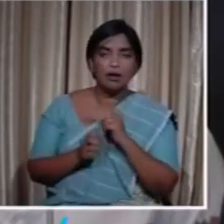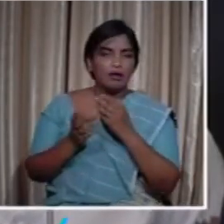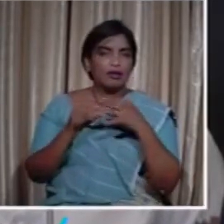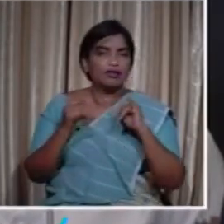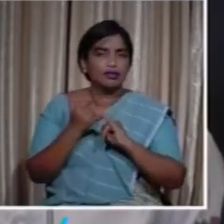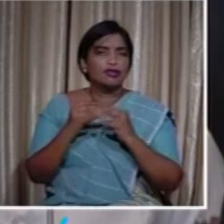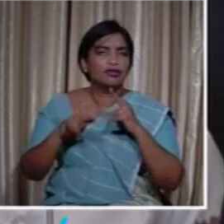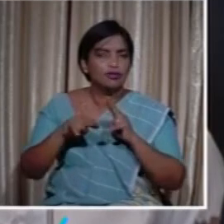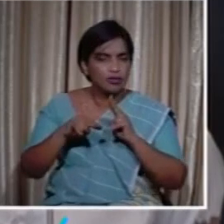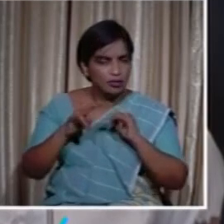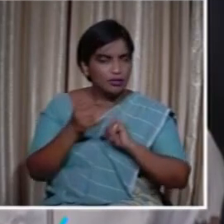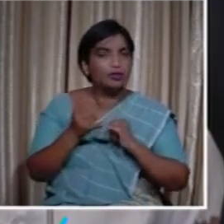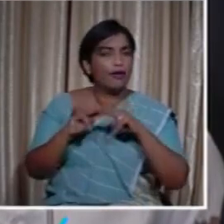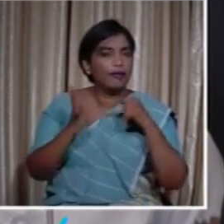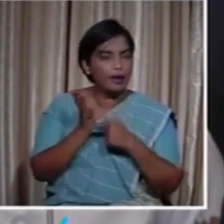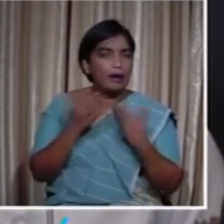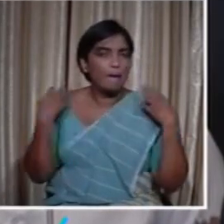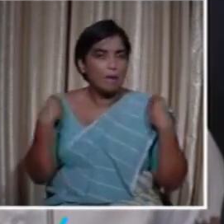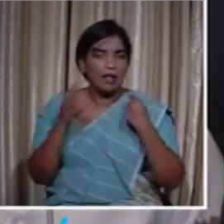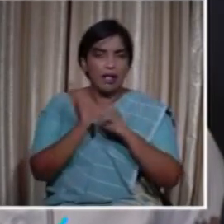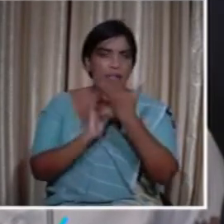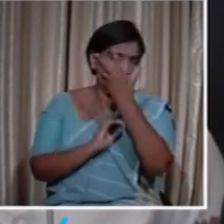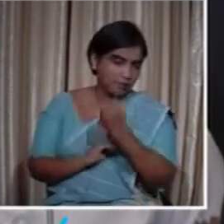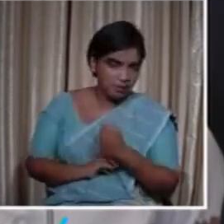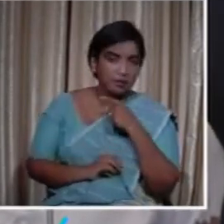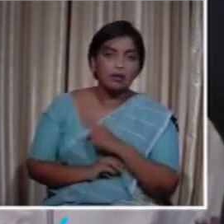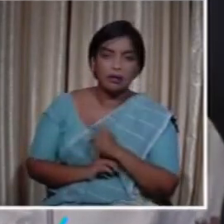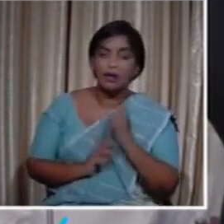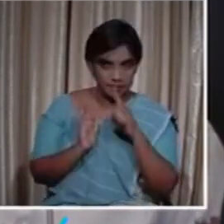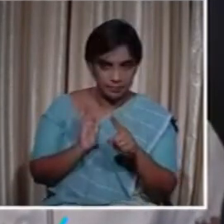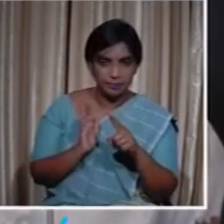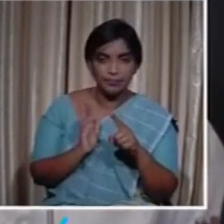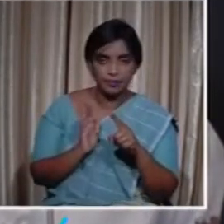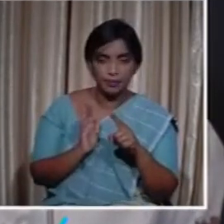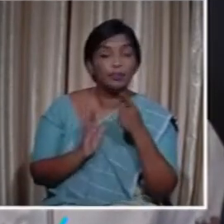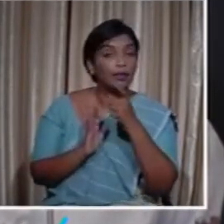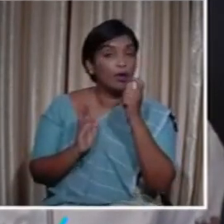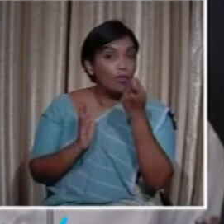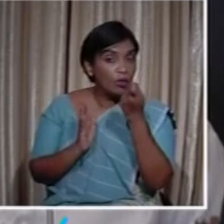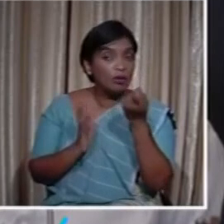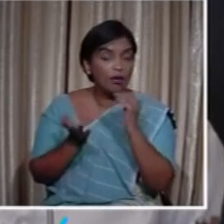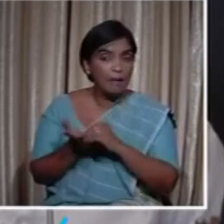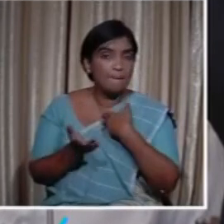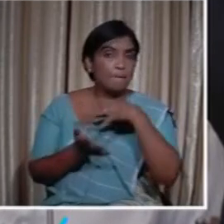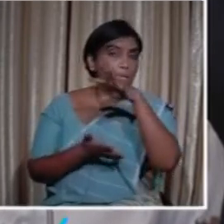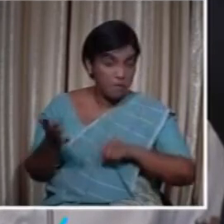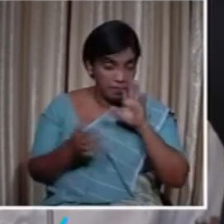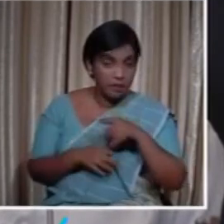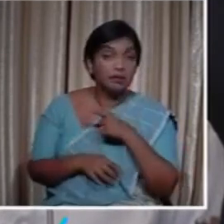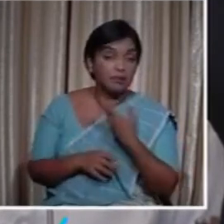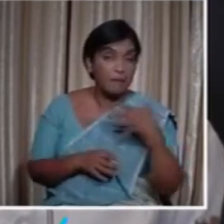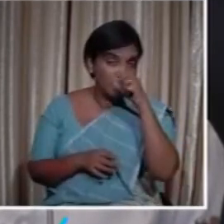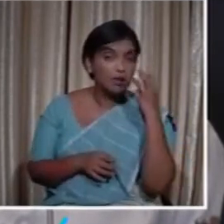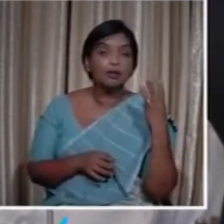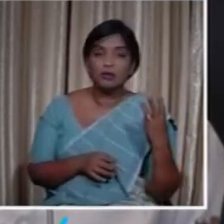we borrowed under the swap facility from the People's Republic of China. There was a condition regarding the loan. We can use that money only if our